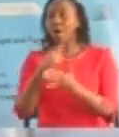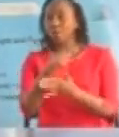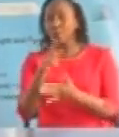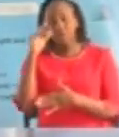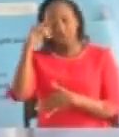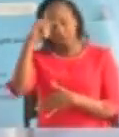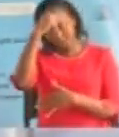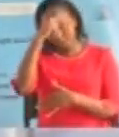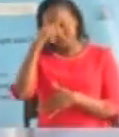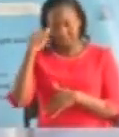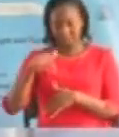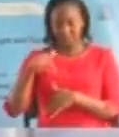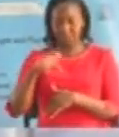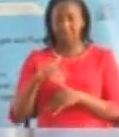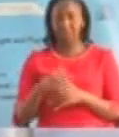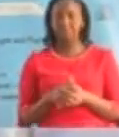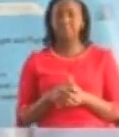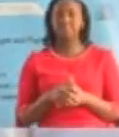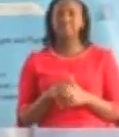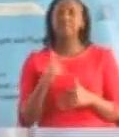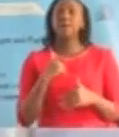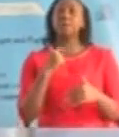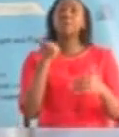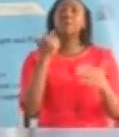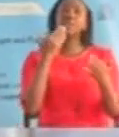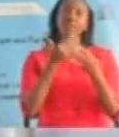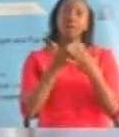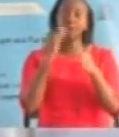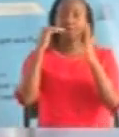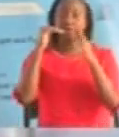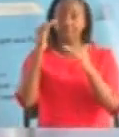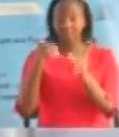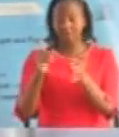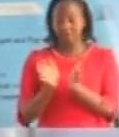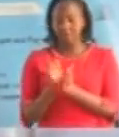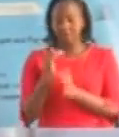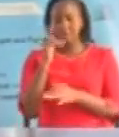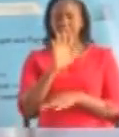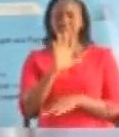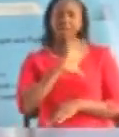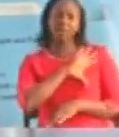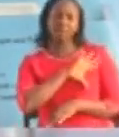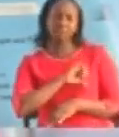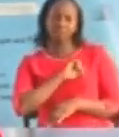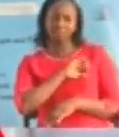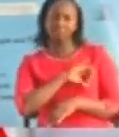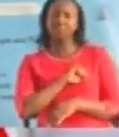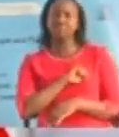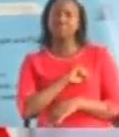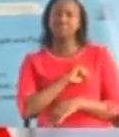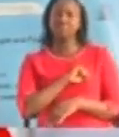day. I thank the university community for the resilience and adaptability.